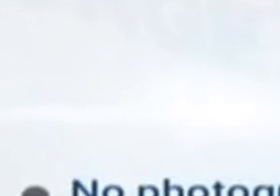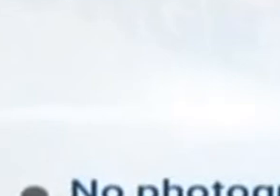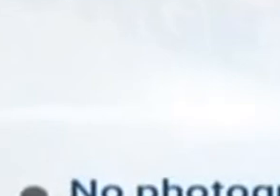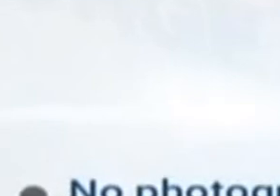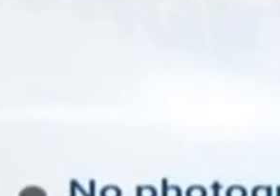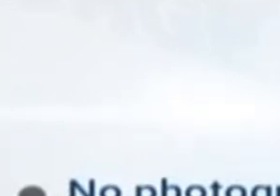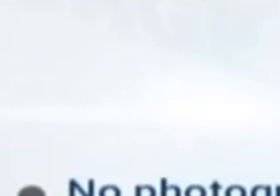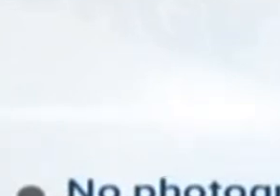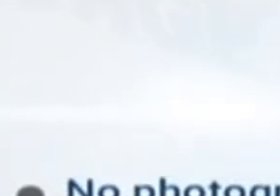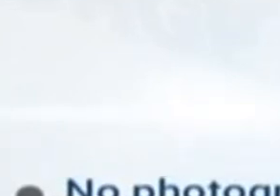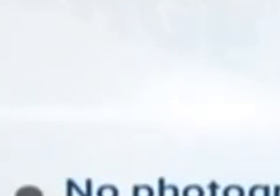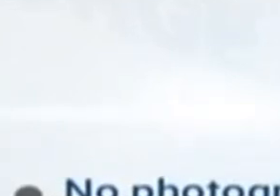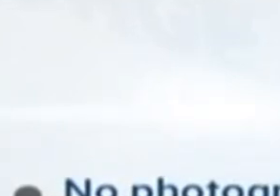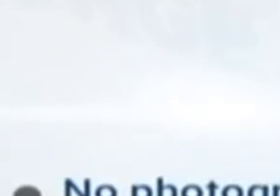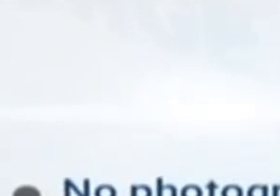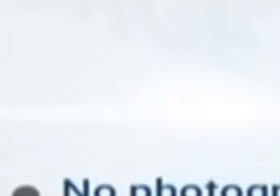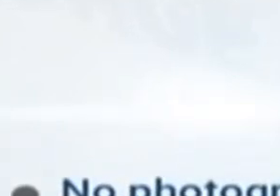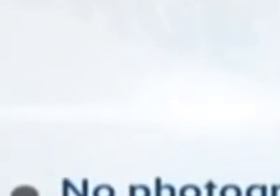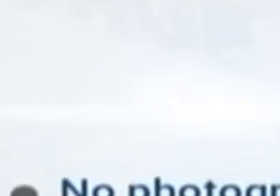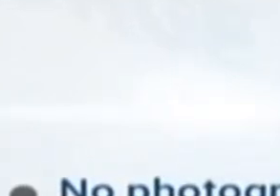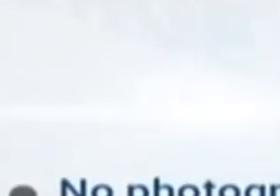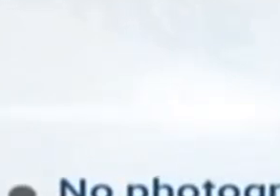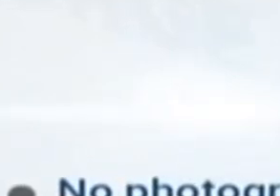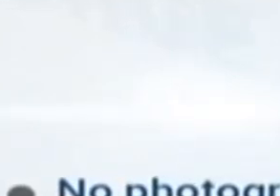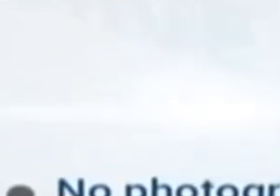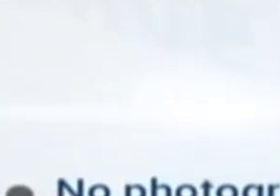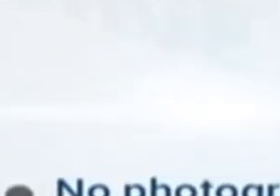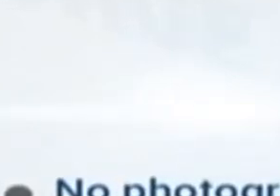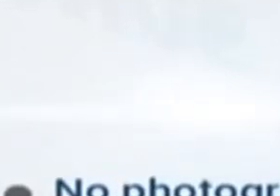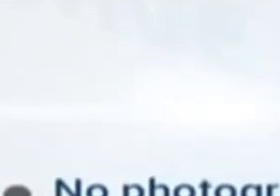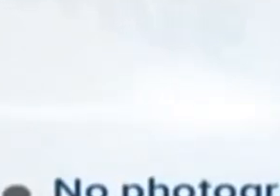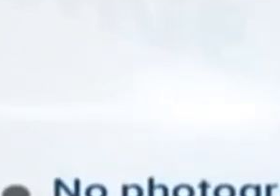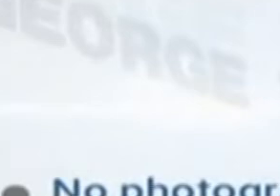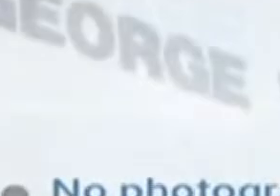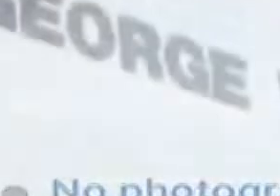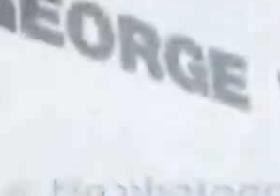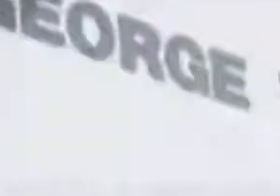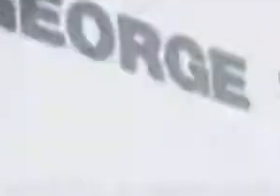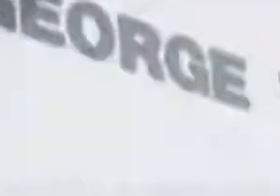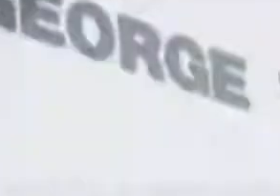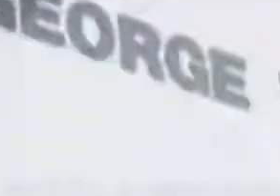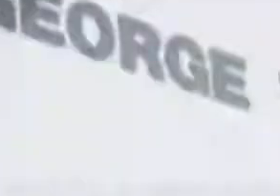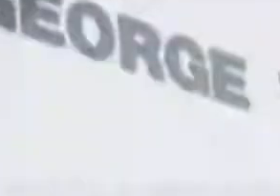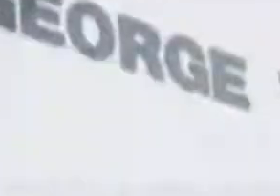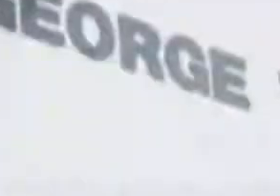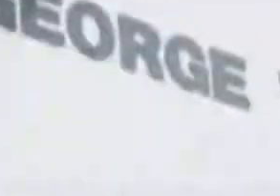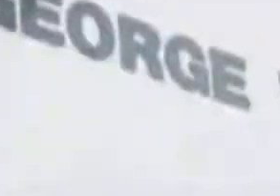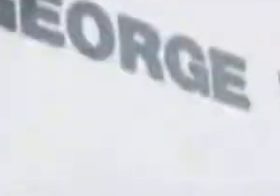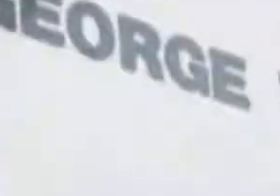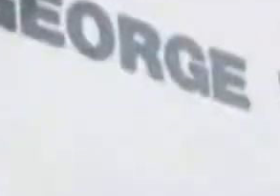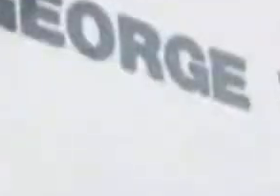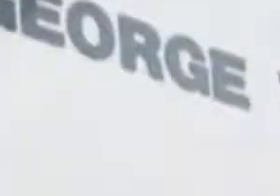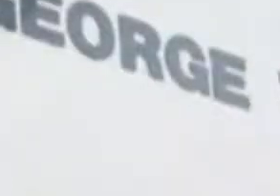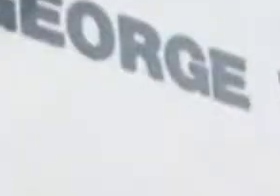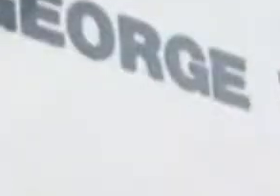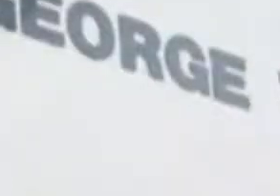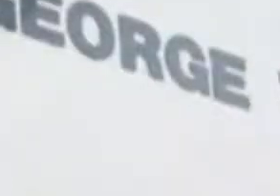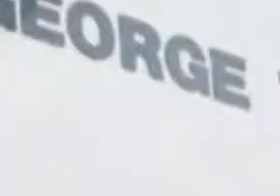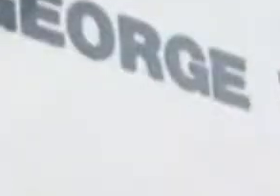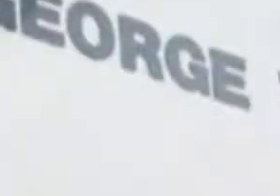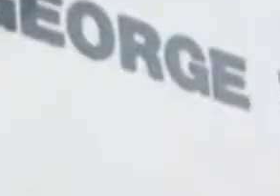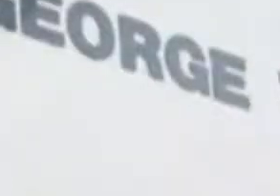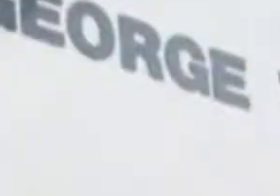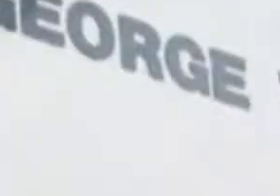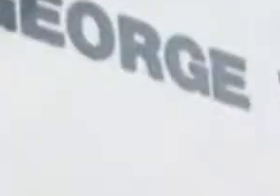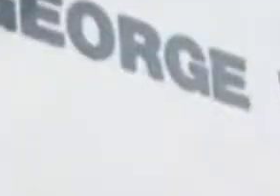presiding officer. And there should be no smoking inside the Parliamentary building. Here are some more interesting facts